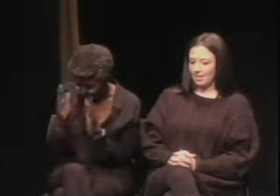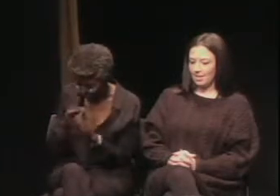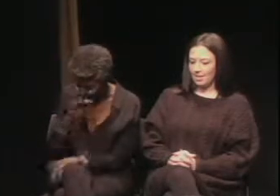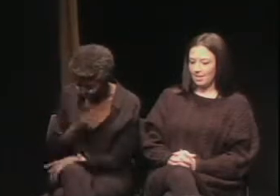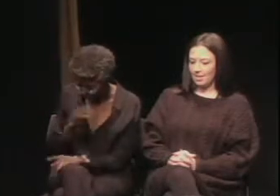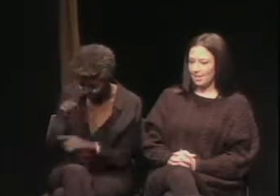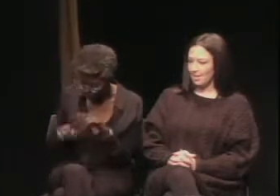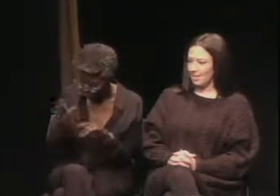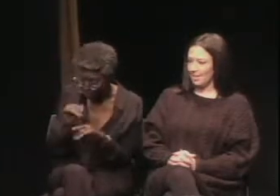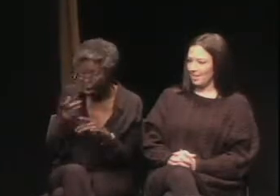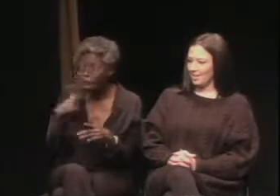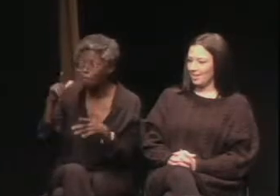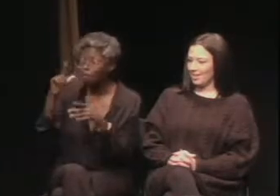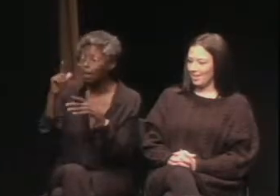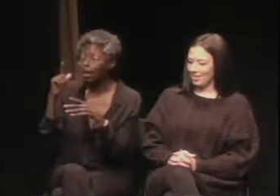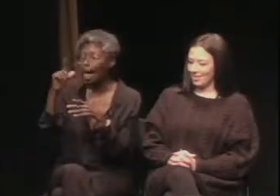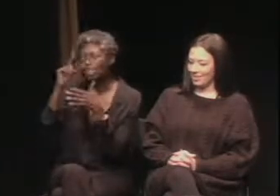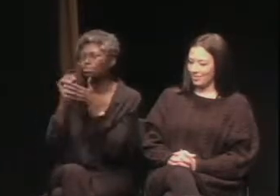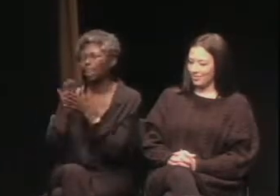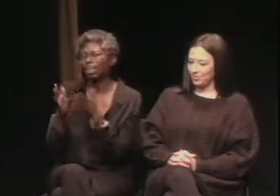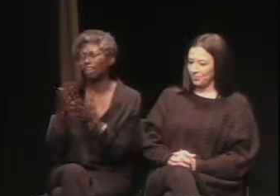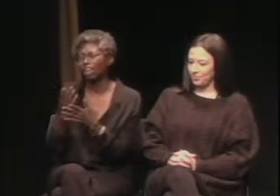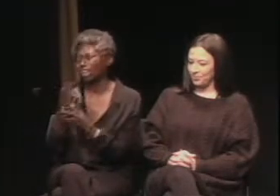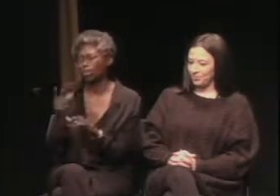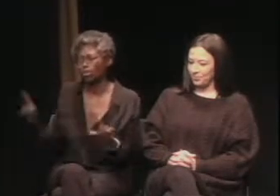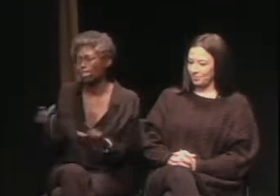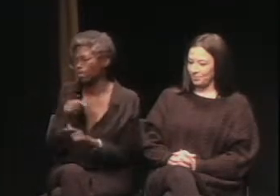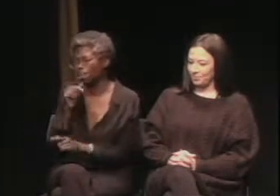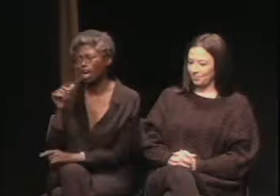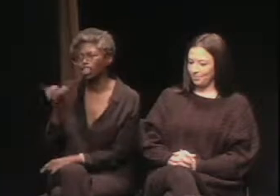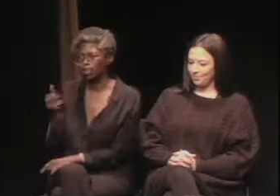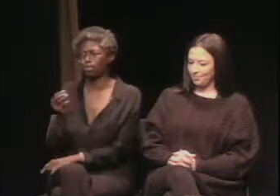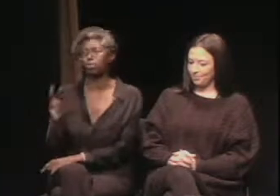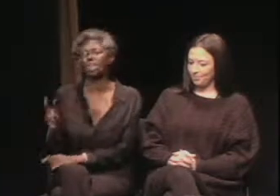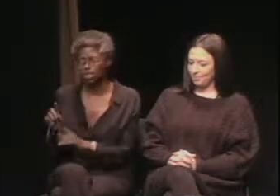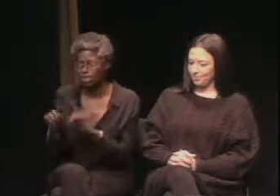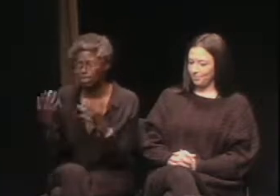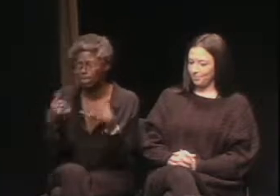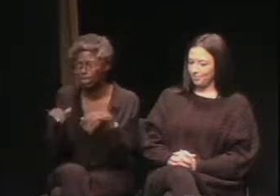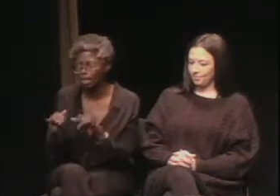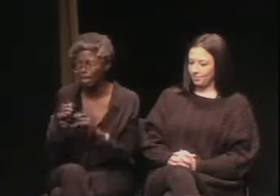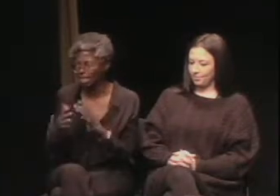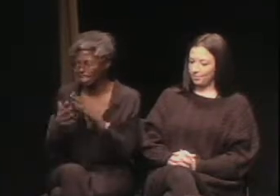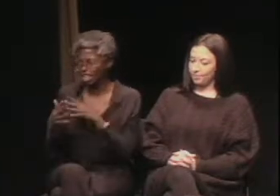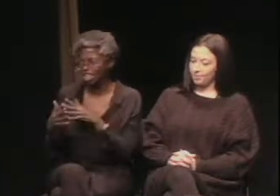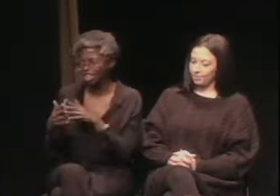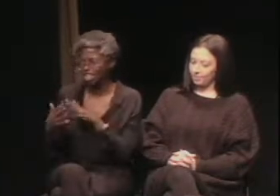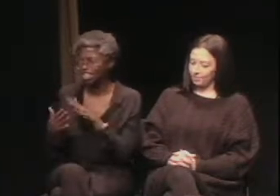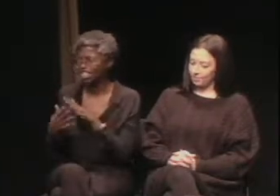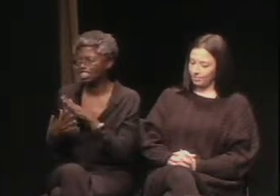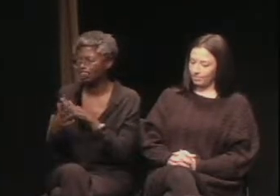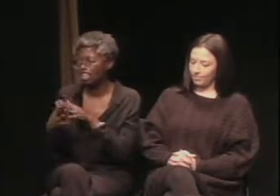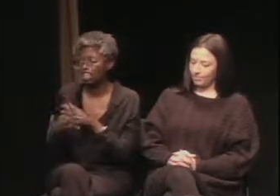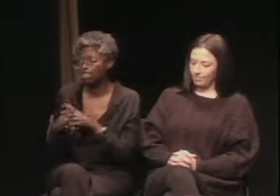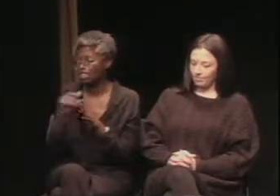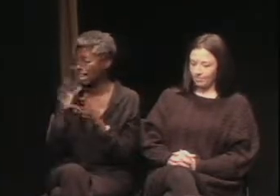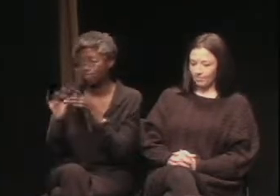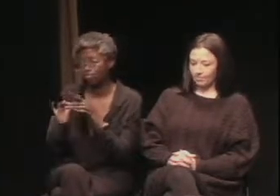We just believe in liberation. My granddad said, I can't pledge allegiance to a country that don't have no allegiance to me.